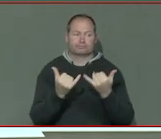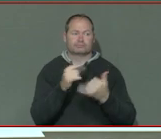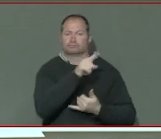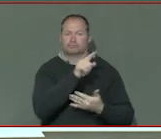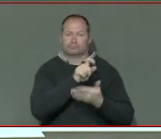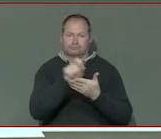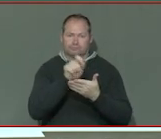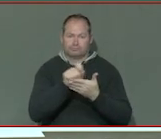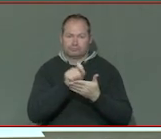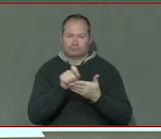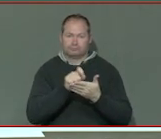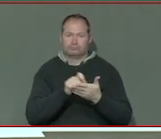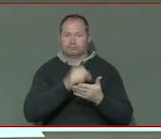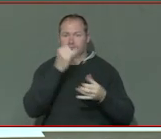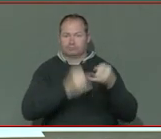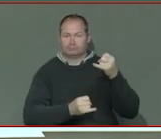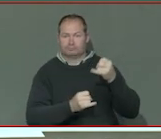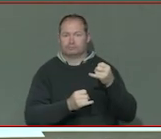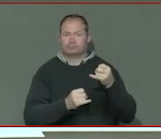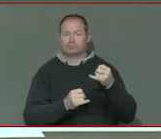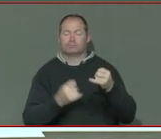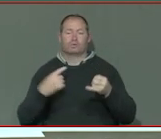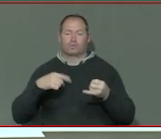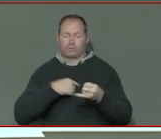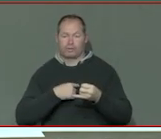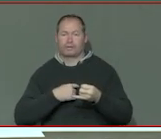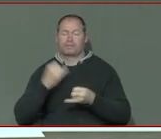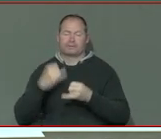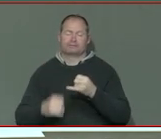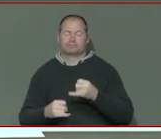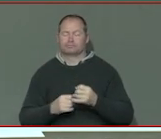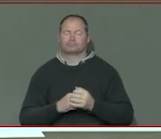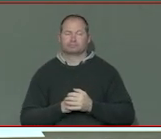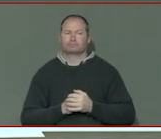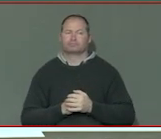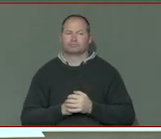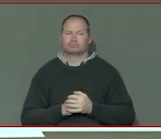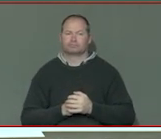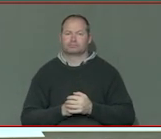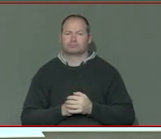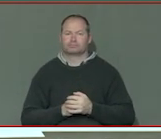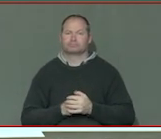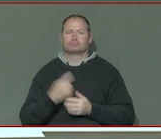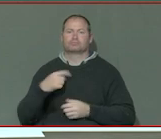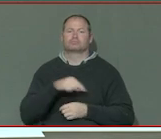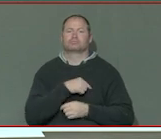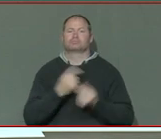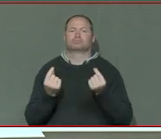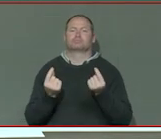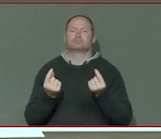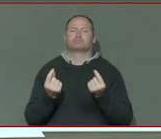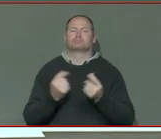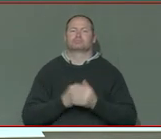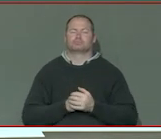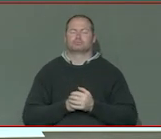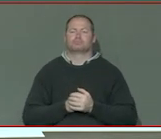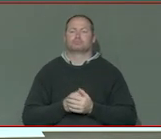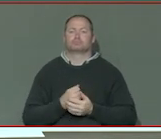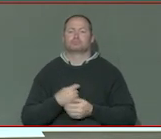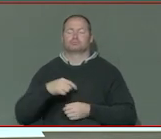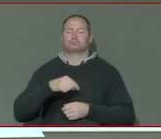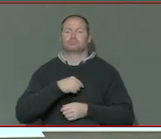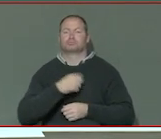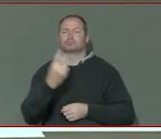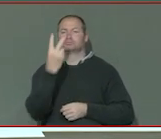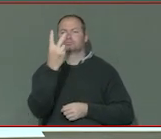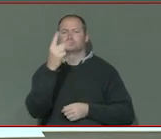account of Valley Limited by us. So what did we do? We subtracted